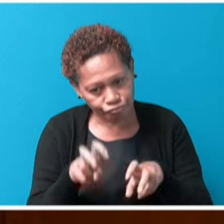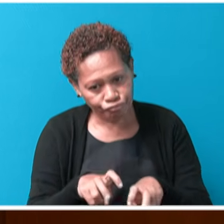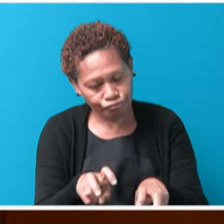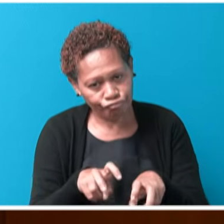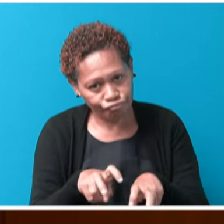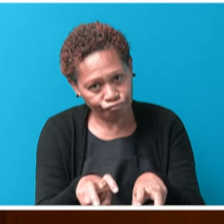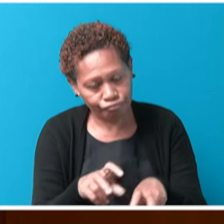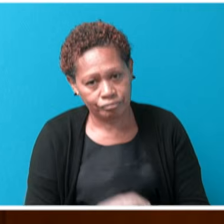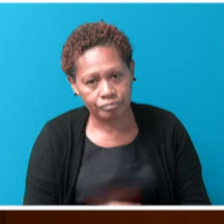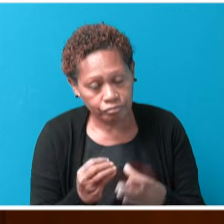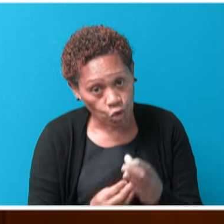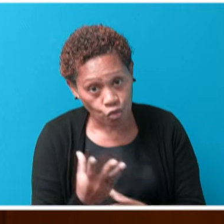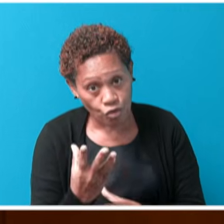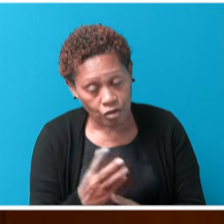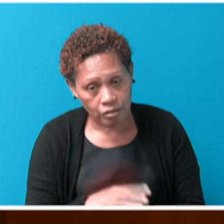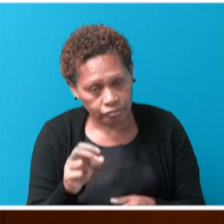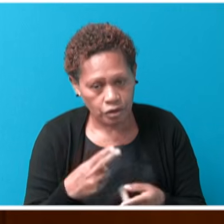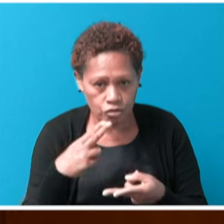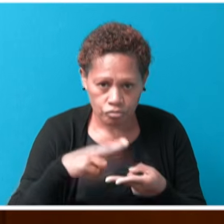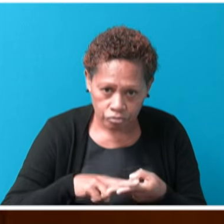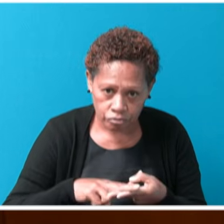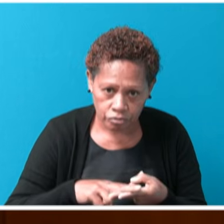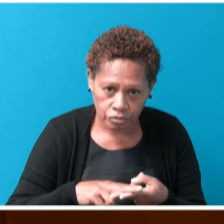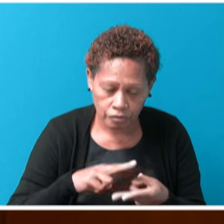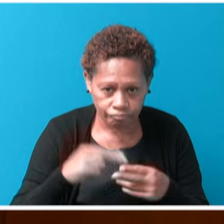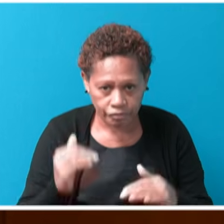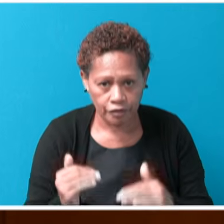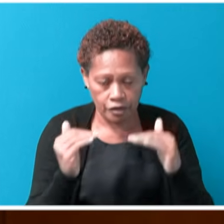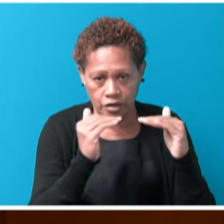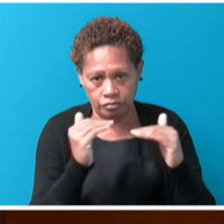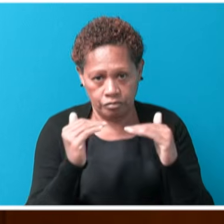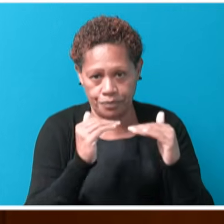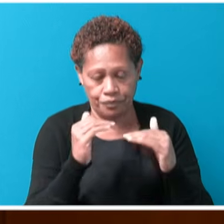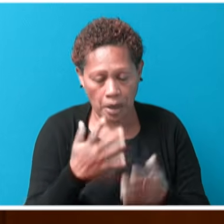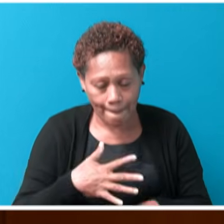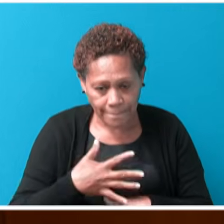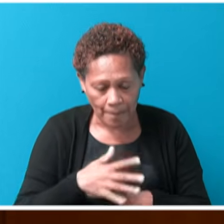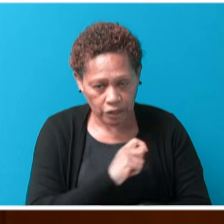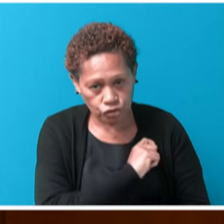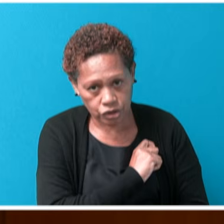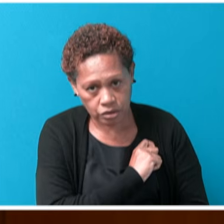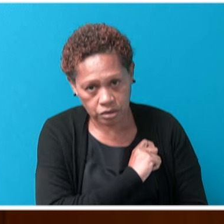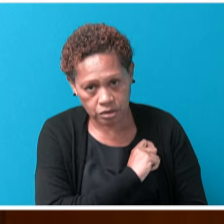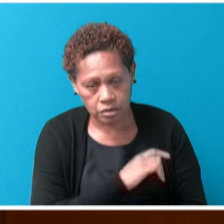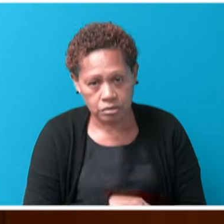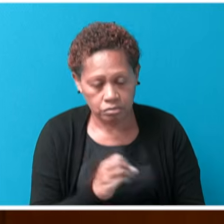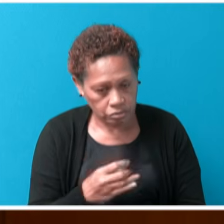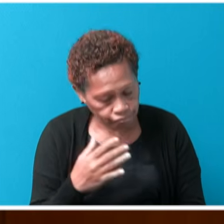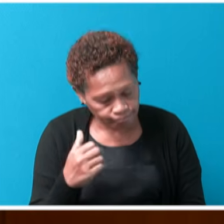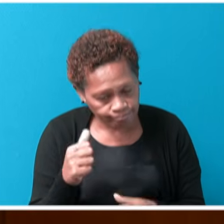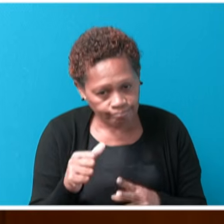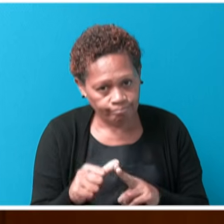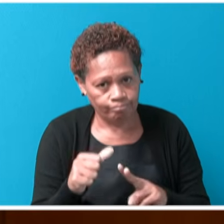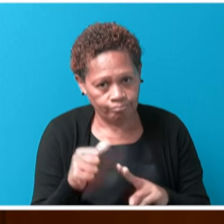built upon unity, fairness, and public trust. These are important also in view of our